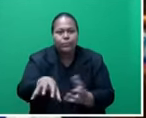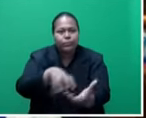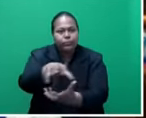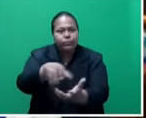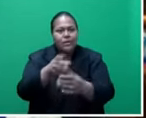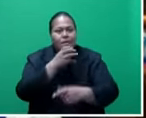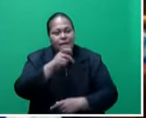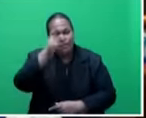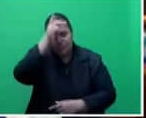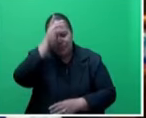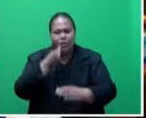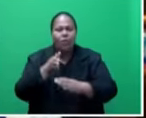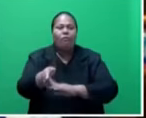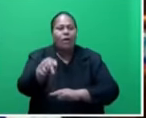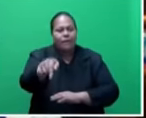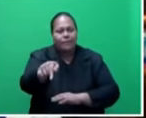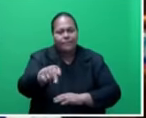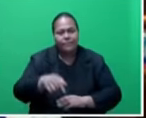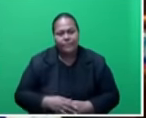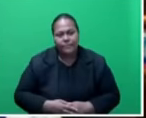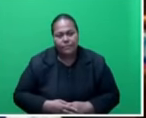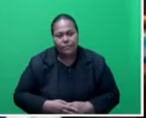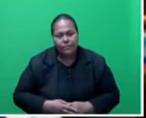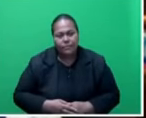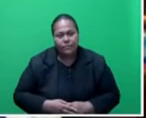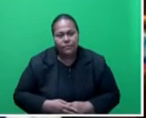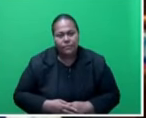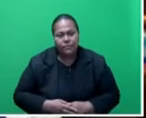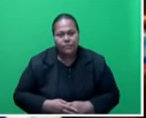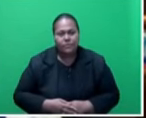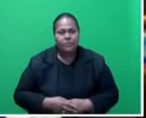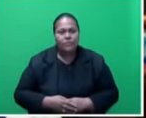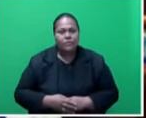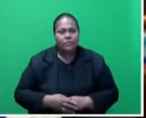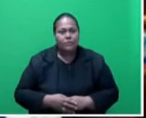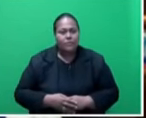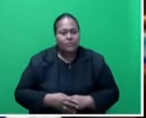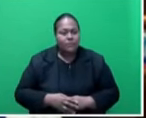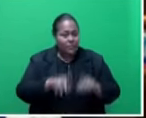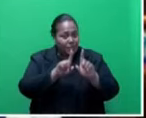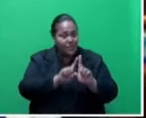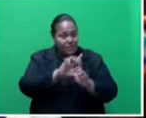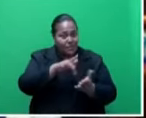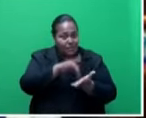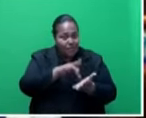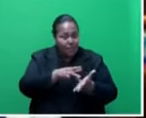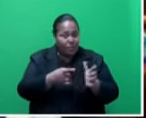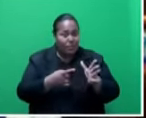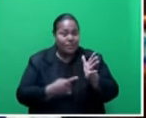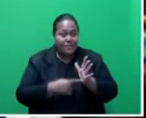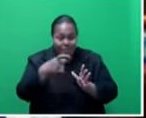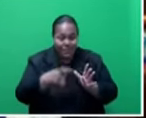late evening on that day, leaving behind a path of destruction. Close to the center of Tiziana, destructive storm force winds with